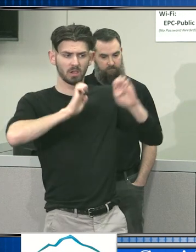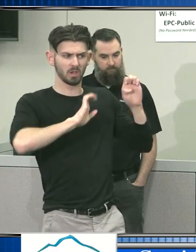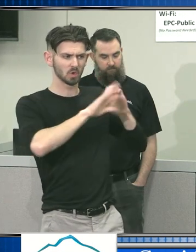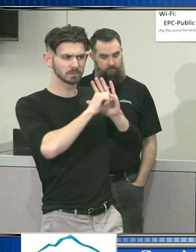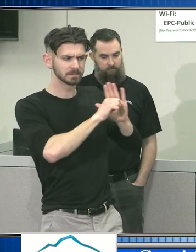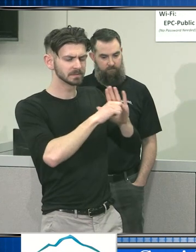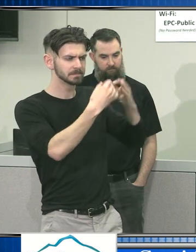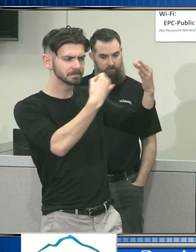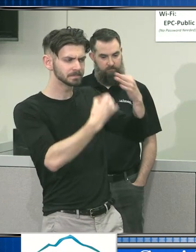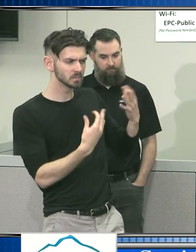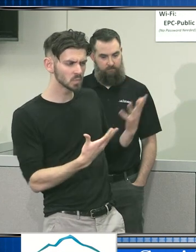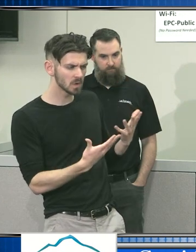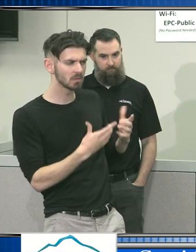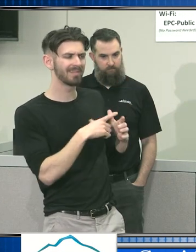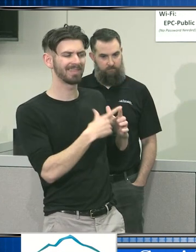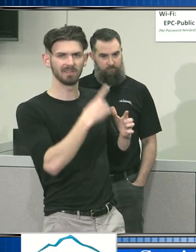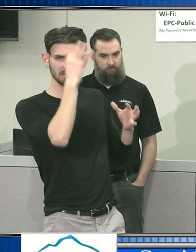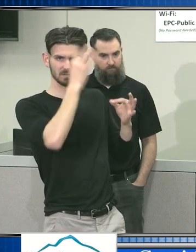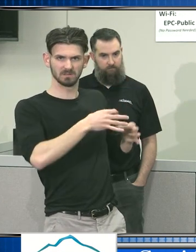patients that have not yet been infected.